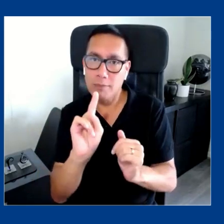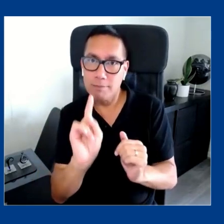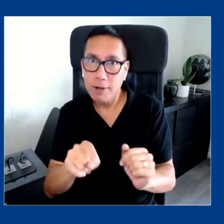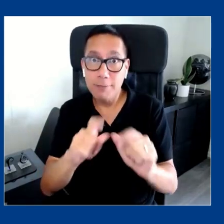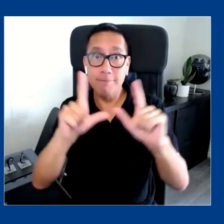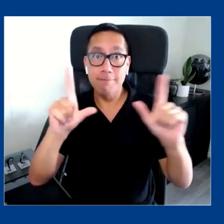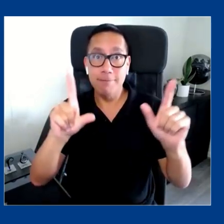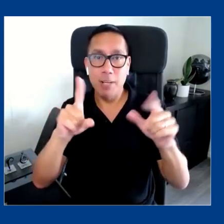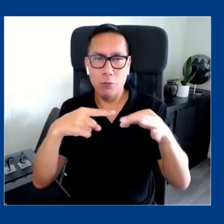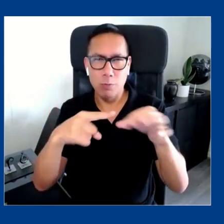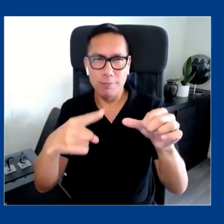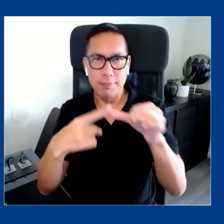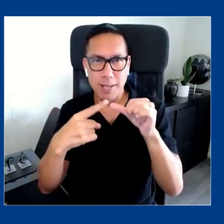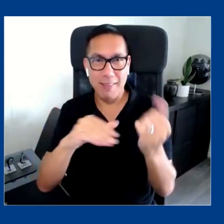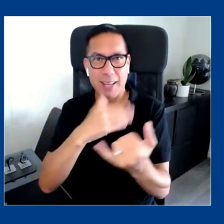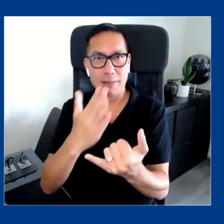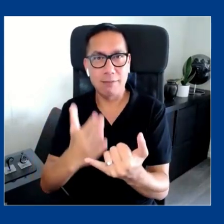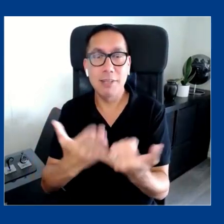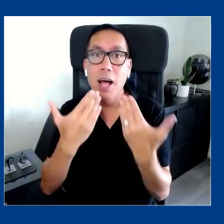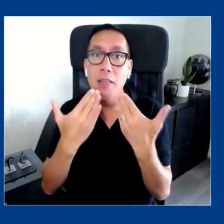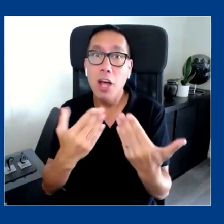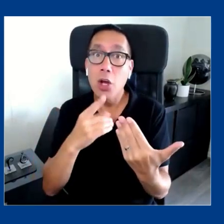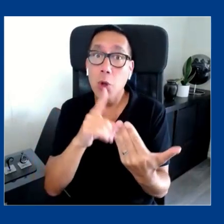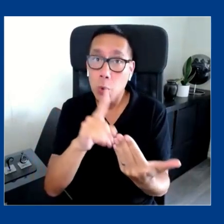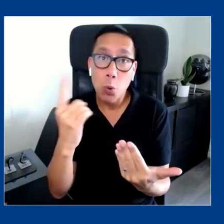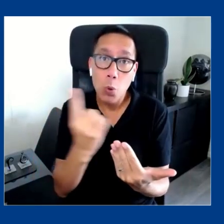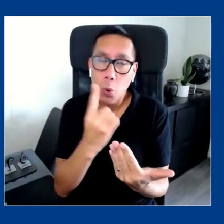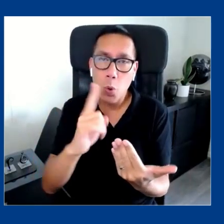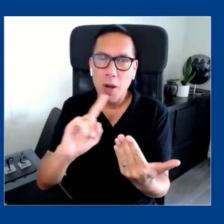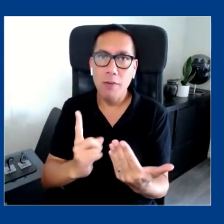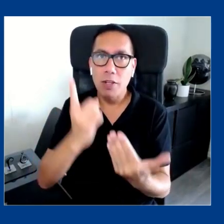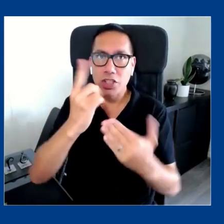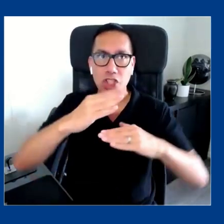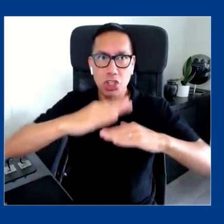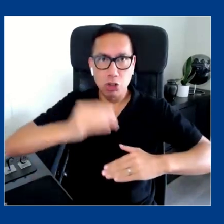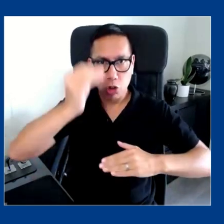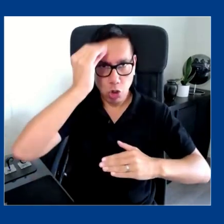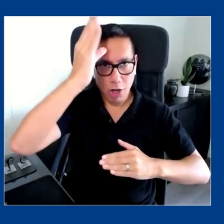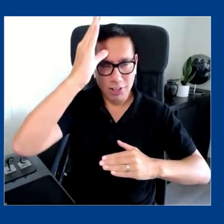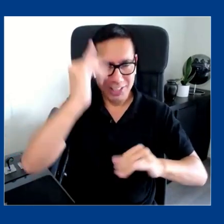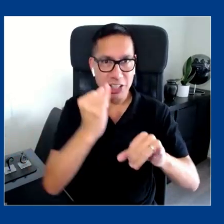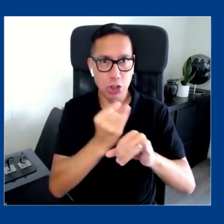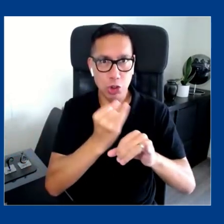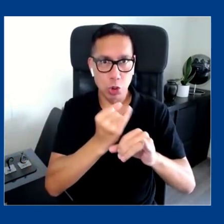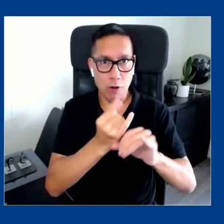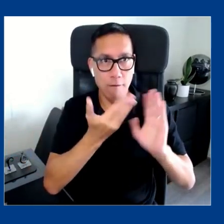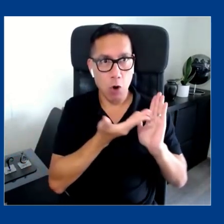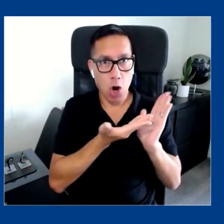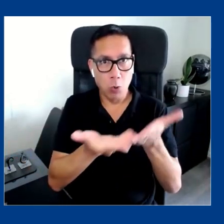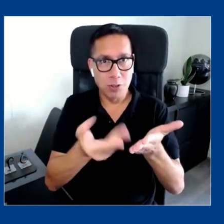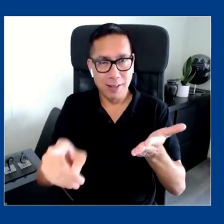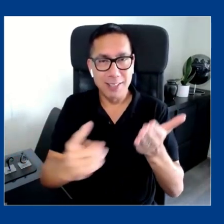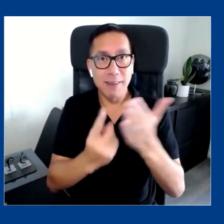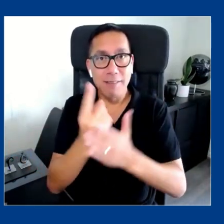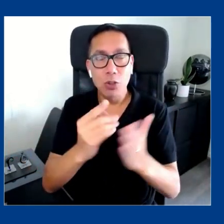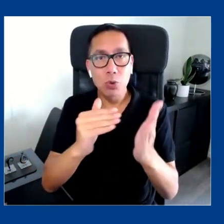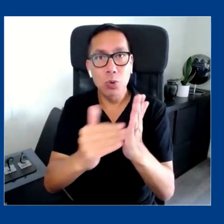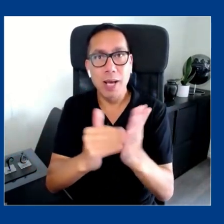thank you very much as well to the Indigenous Knowledge Institute for hosting this event today. It's a great honour. Thank